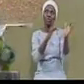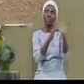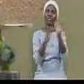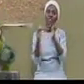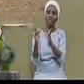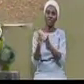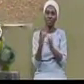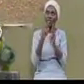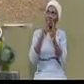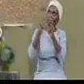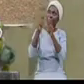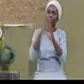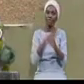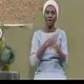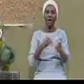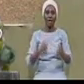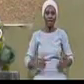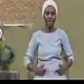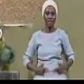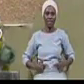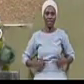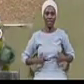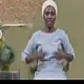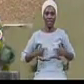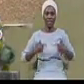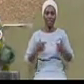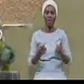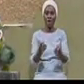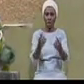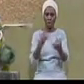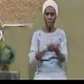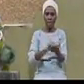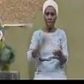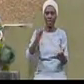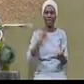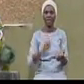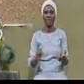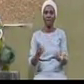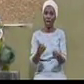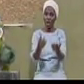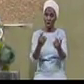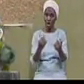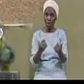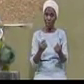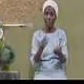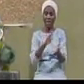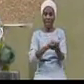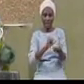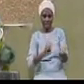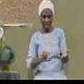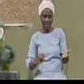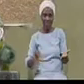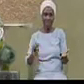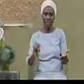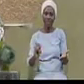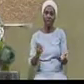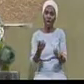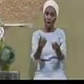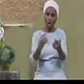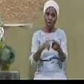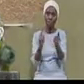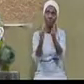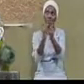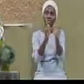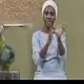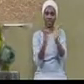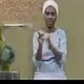Come to Jesus, look and live. Come believing, come believing.